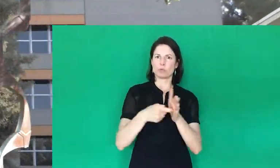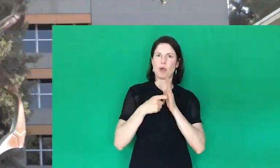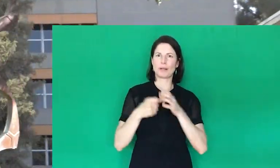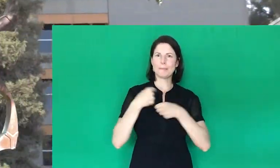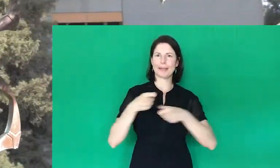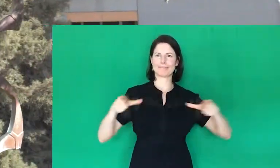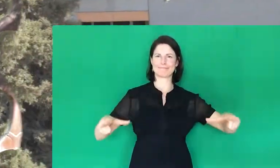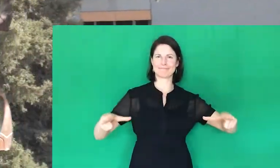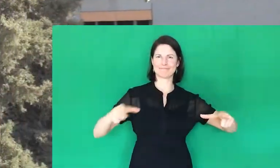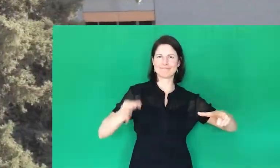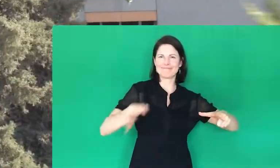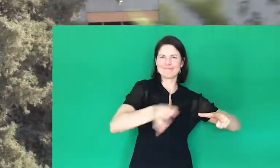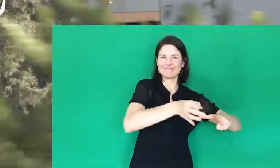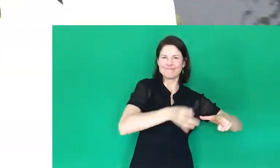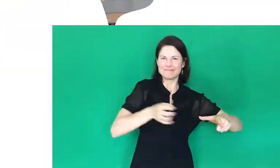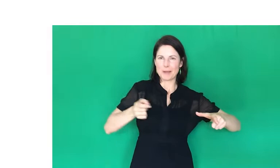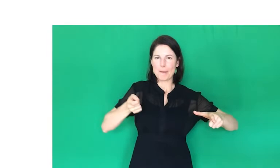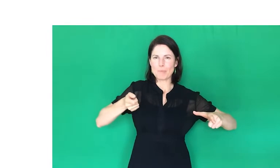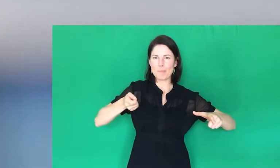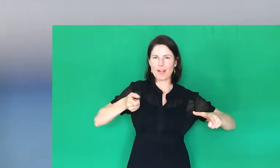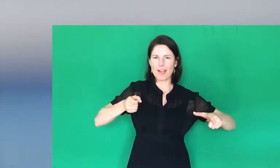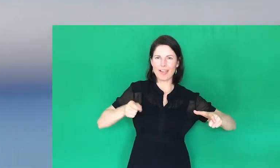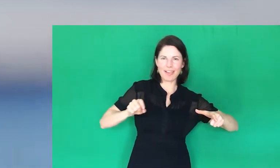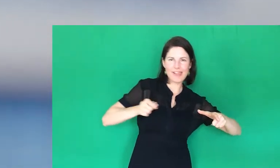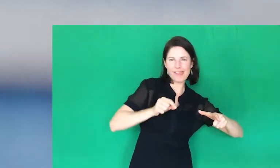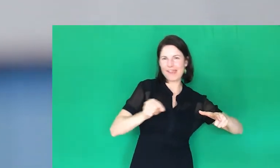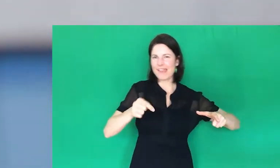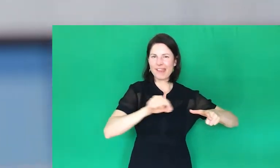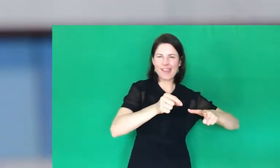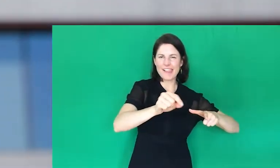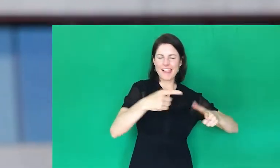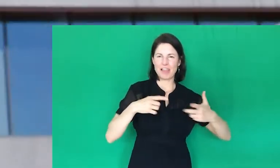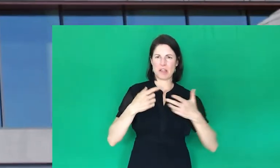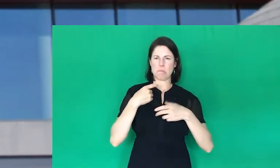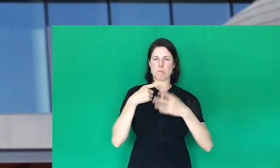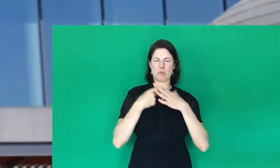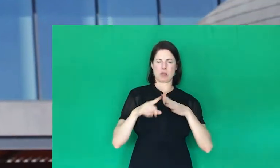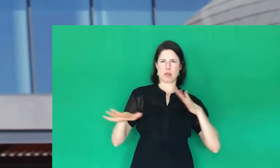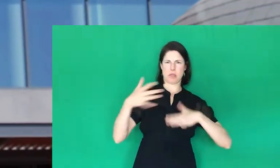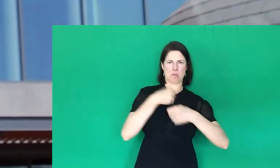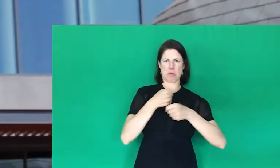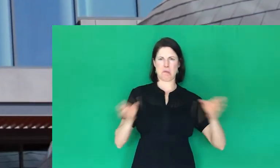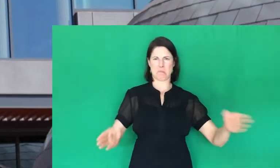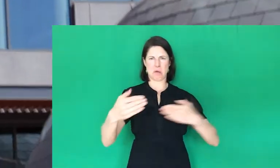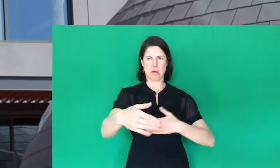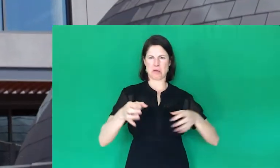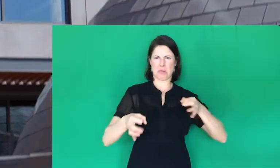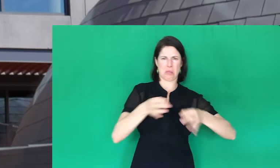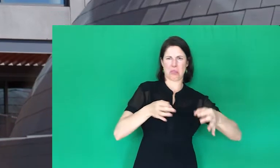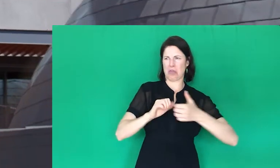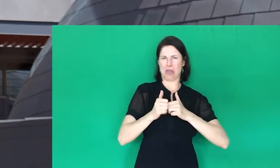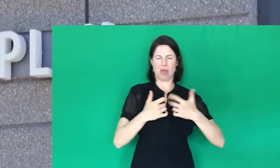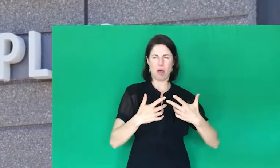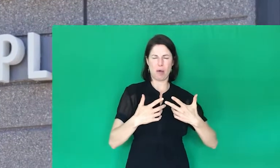a marble track for like our physics portion of the science class. And at first I thought it was really hard and didn't really